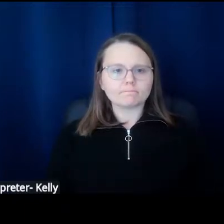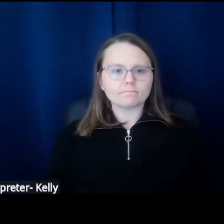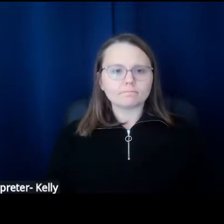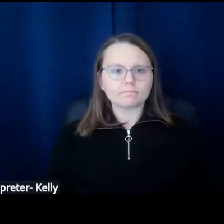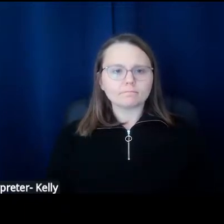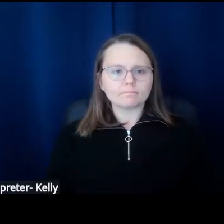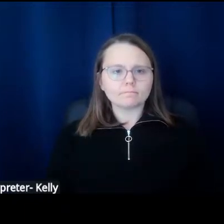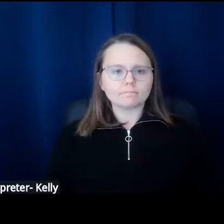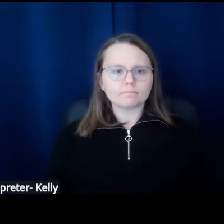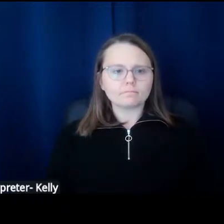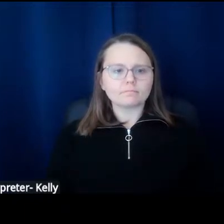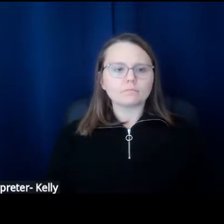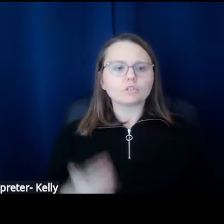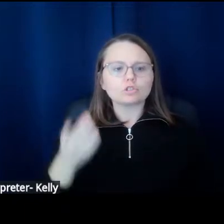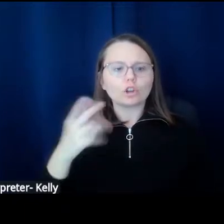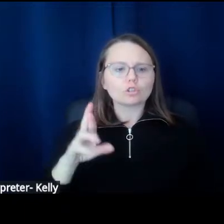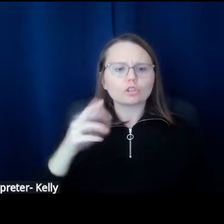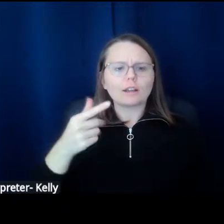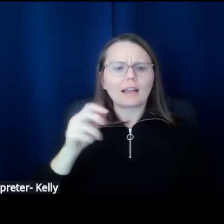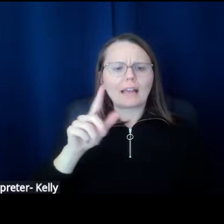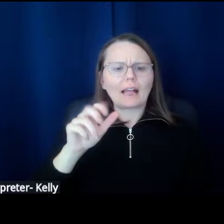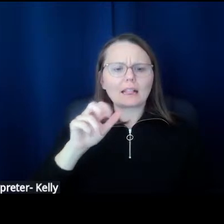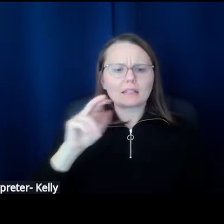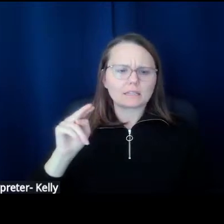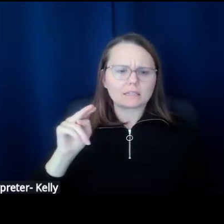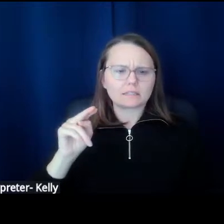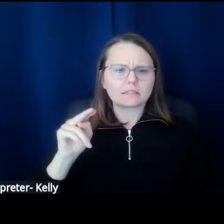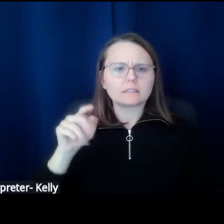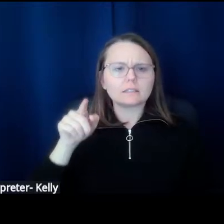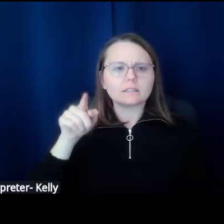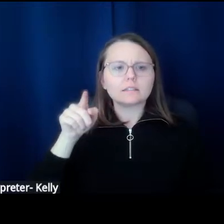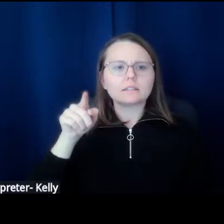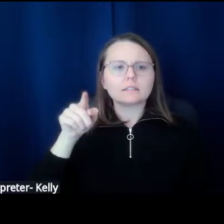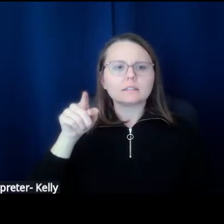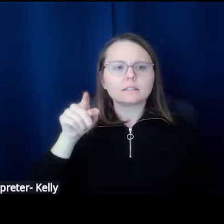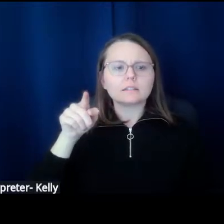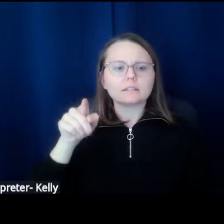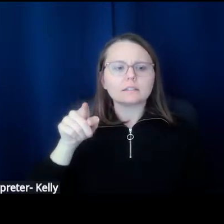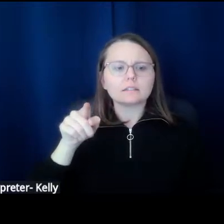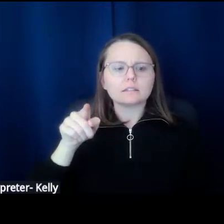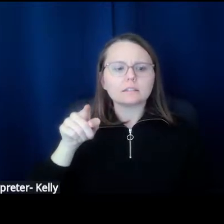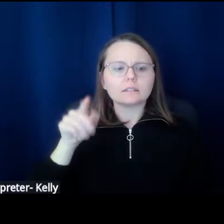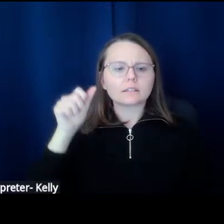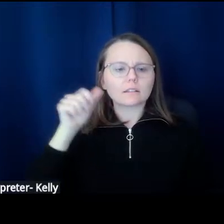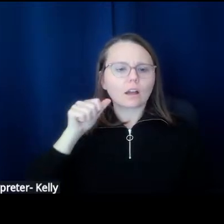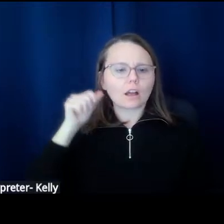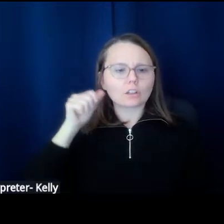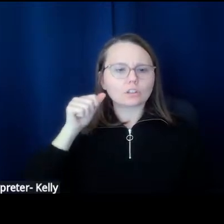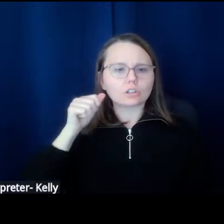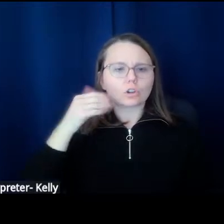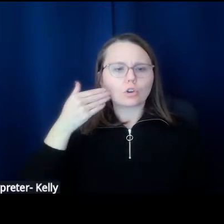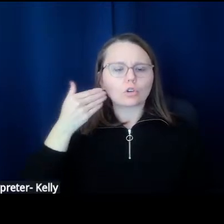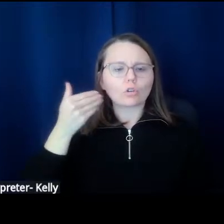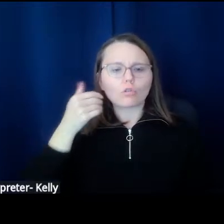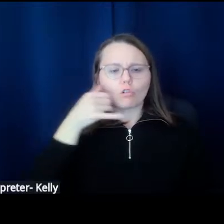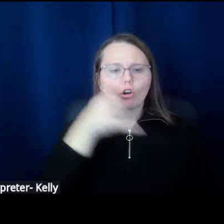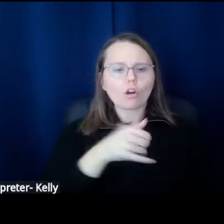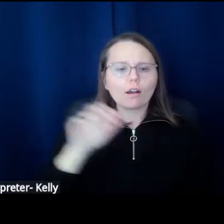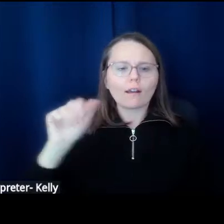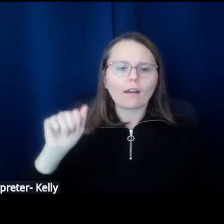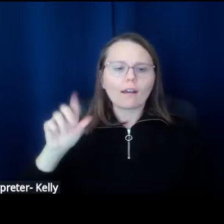Dr. Gallen, she called to Advanced Bionic because